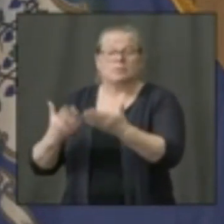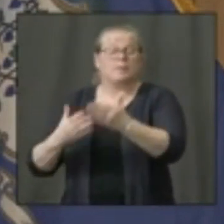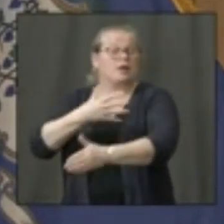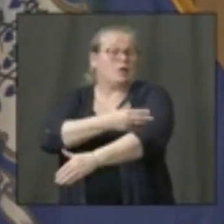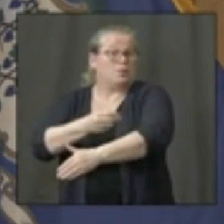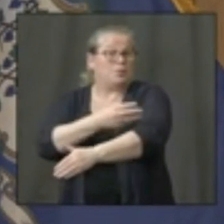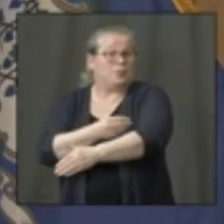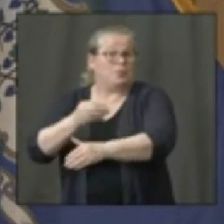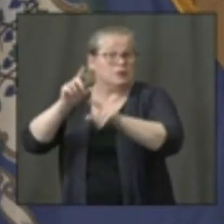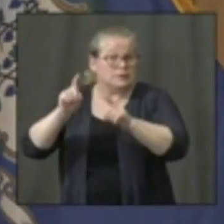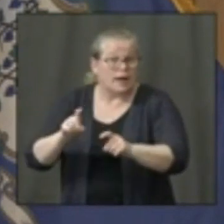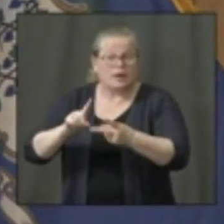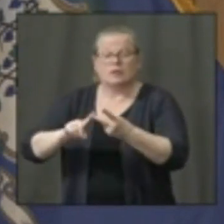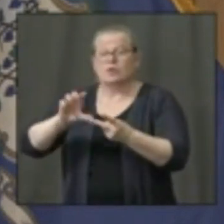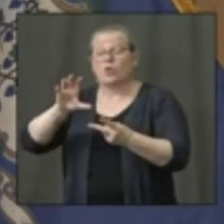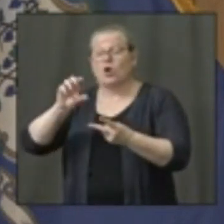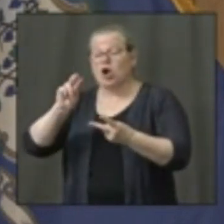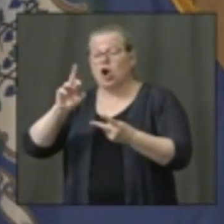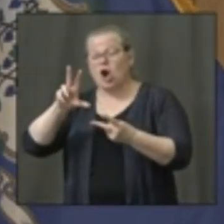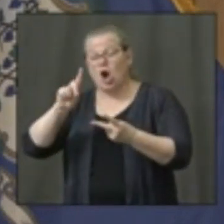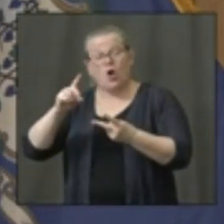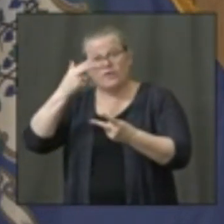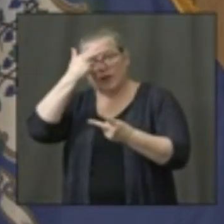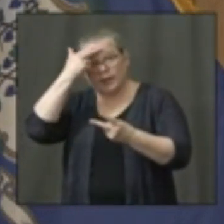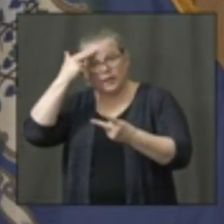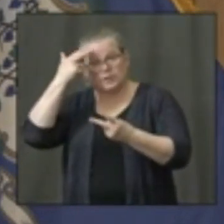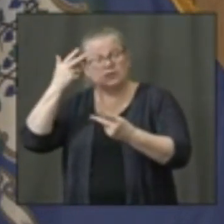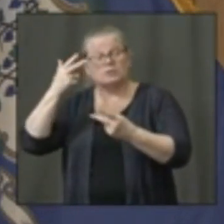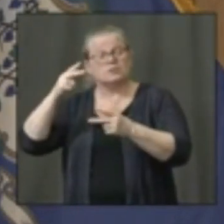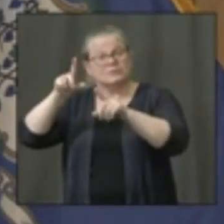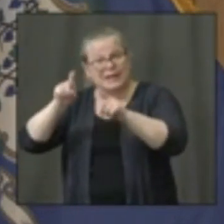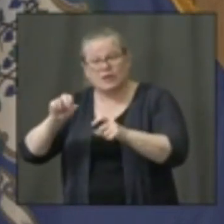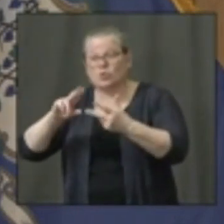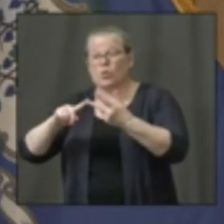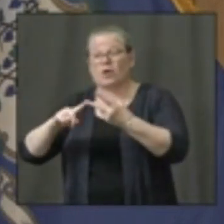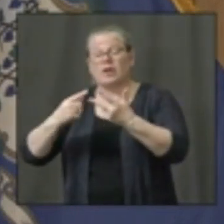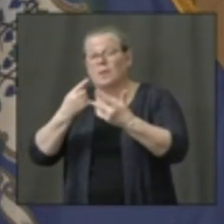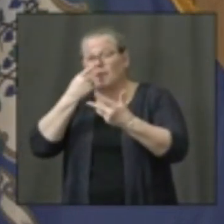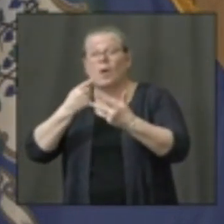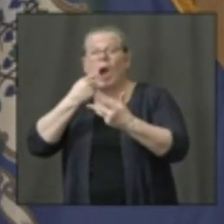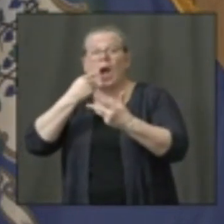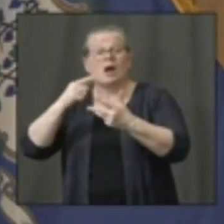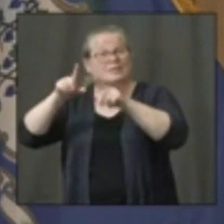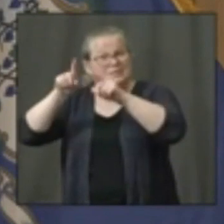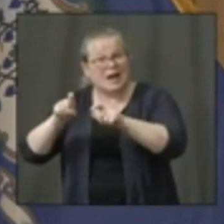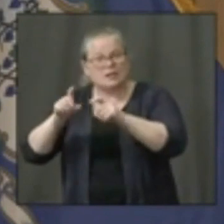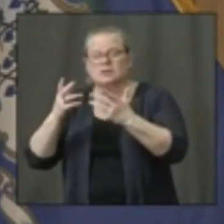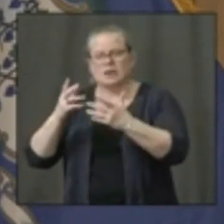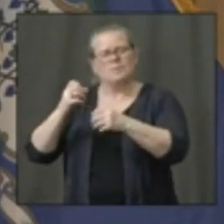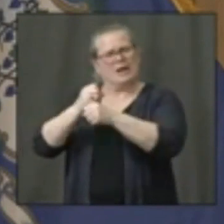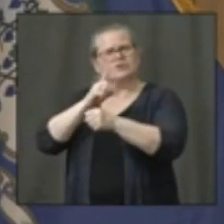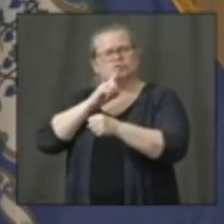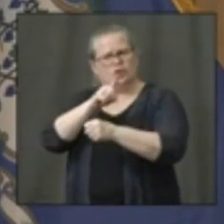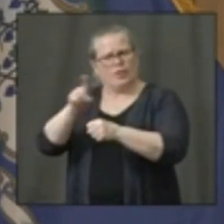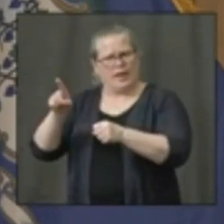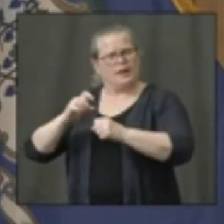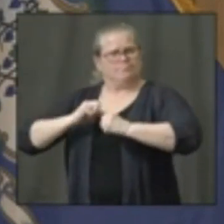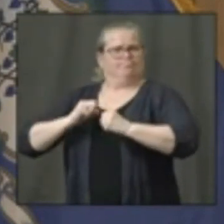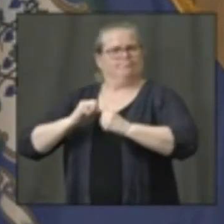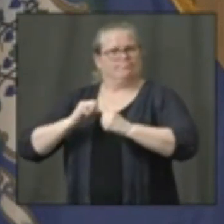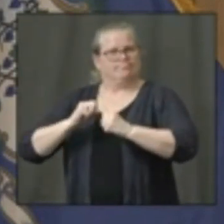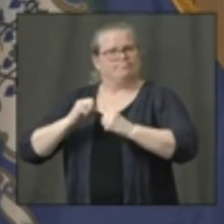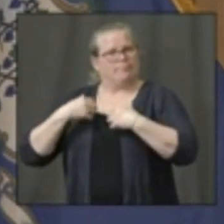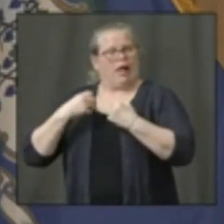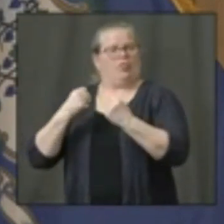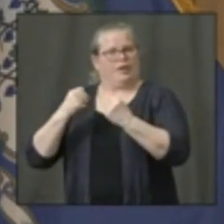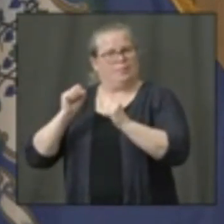test so we know if they have the necessary immunization. We don't have a vaccine yet, Bob. That would probably get us out of the